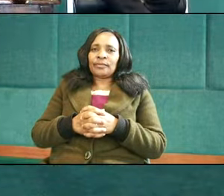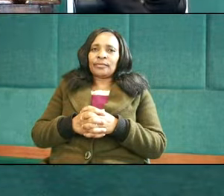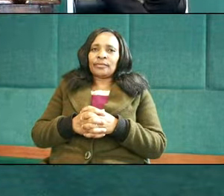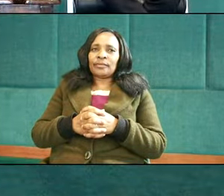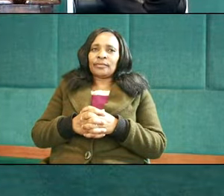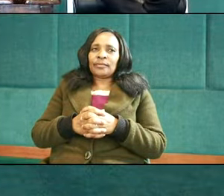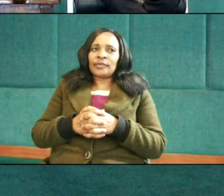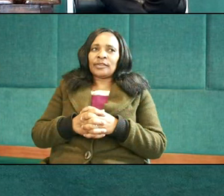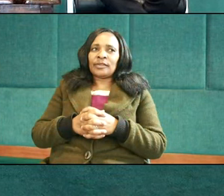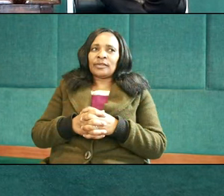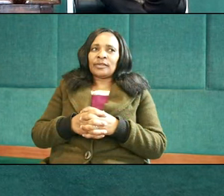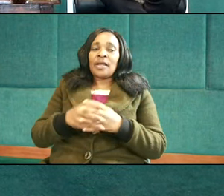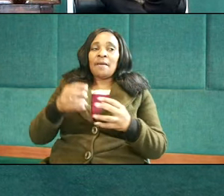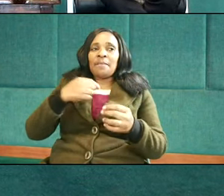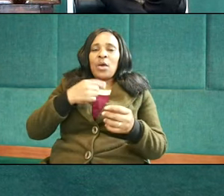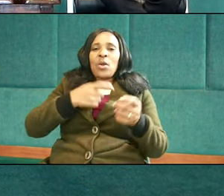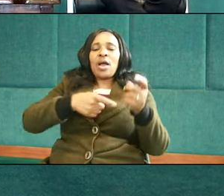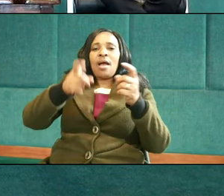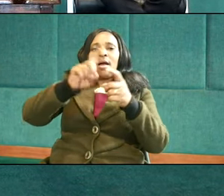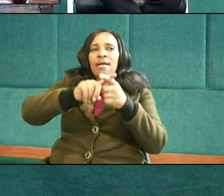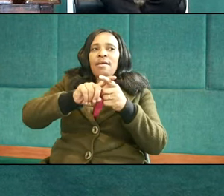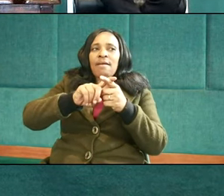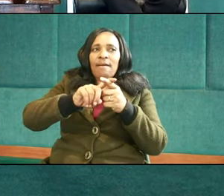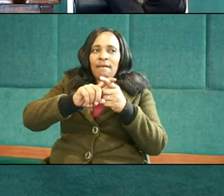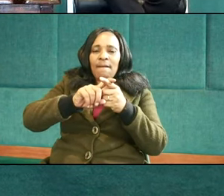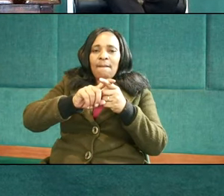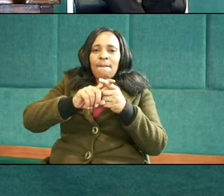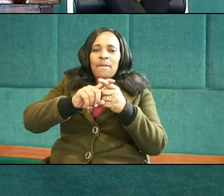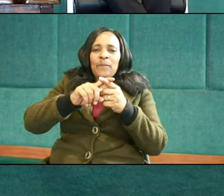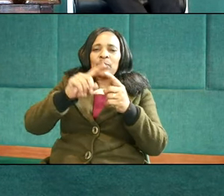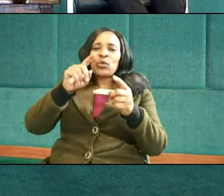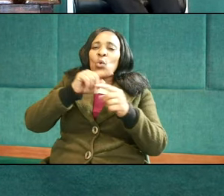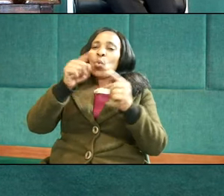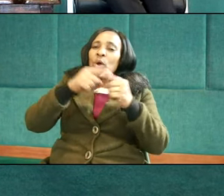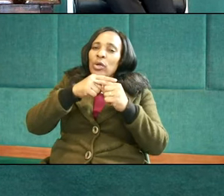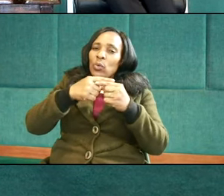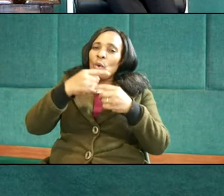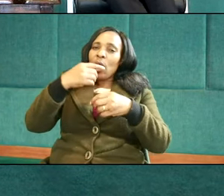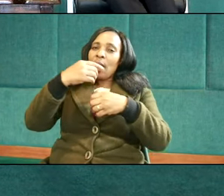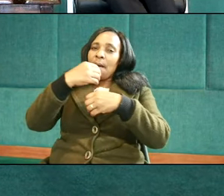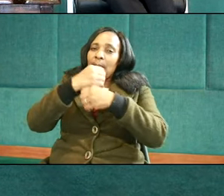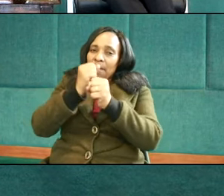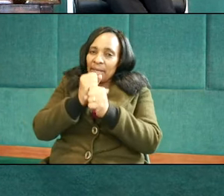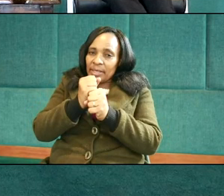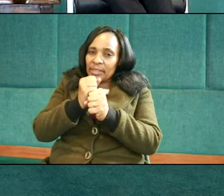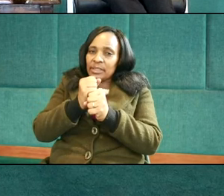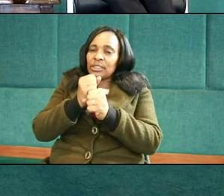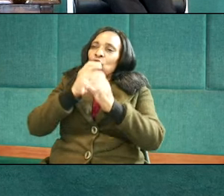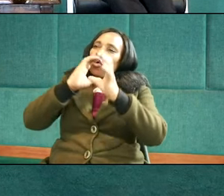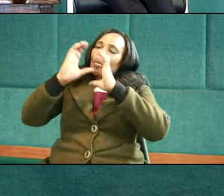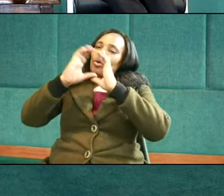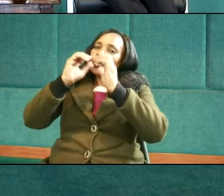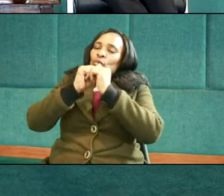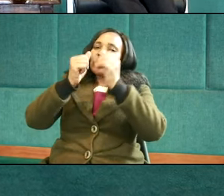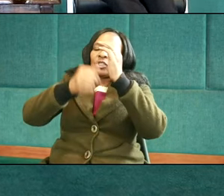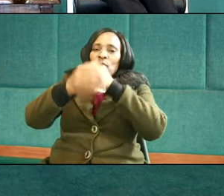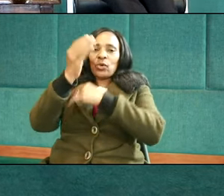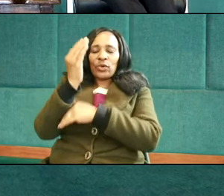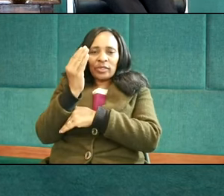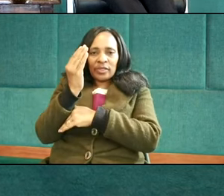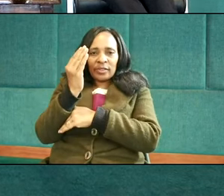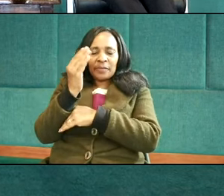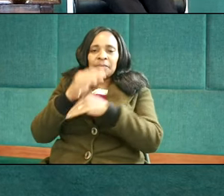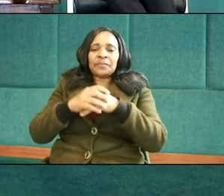I would add that when we were created, we were in communion with God, when Adam and Eve were